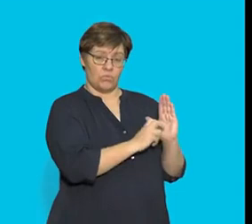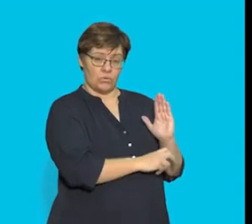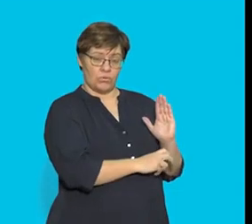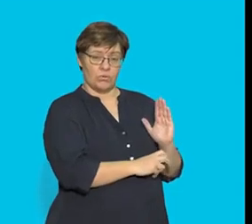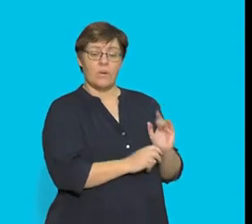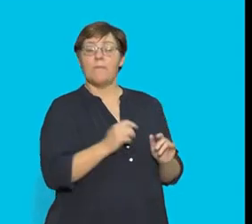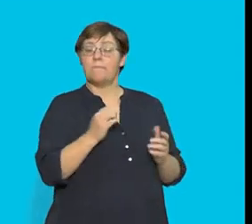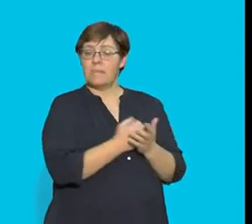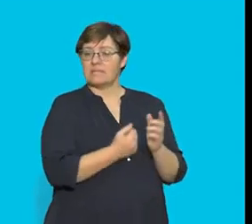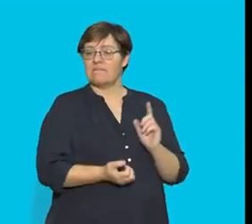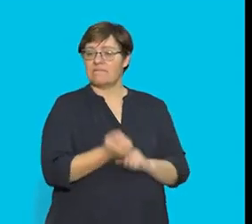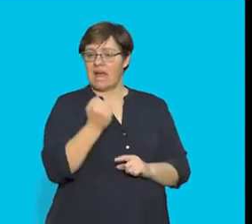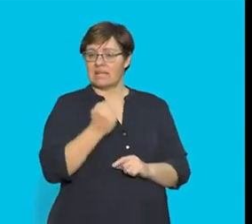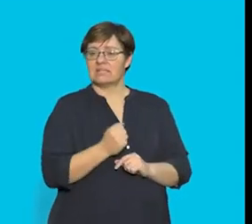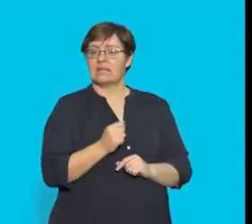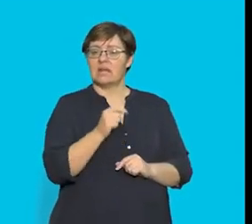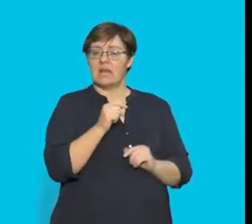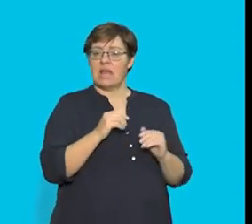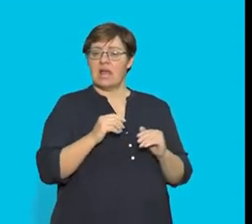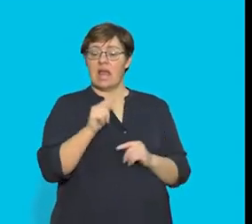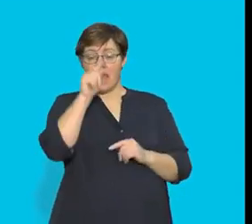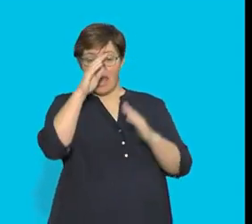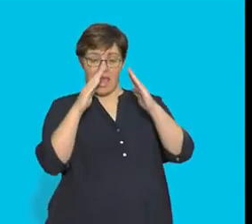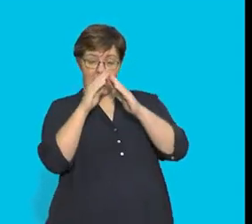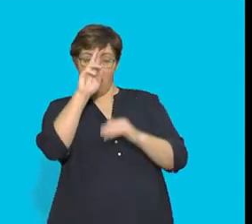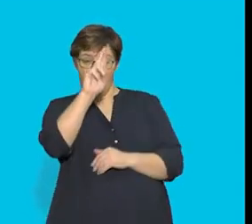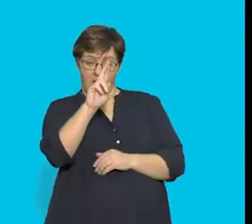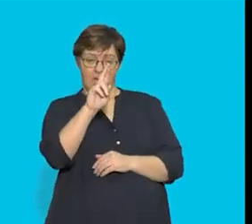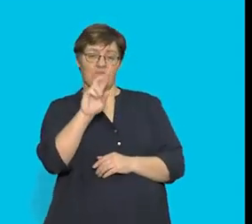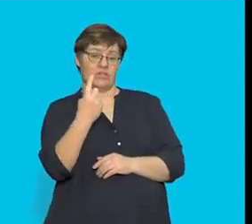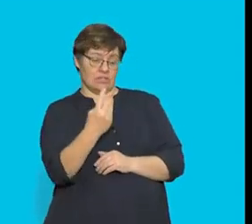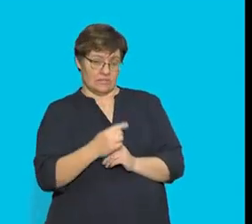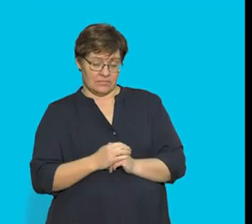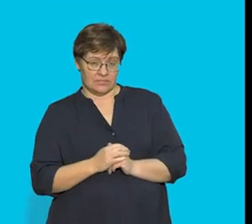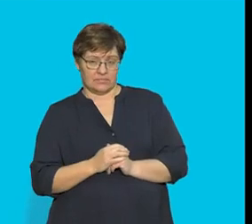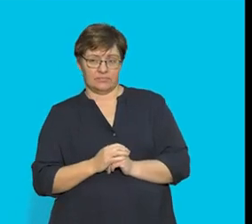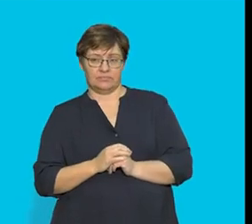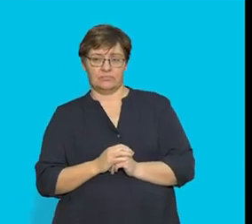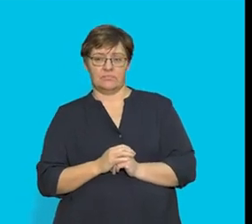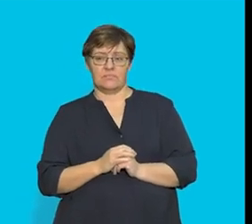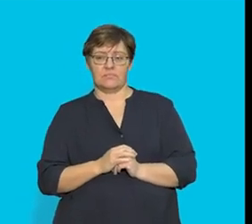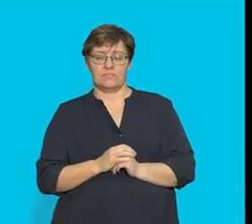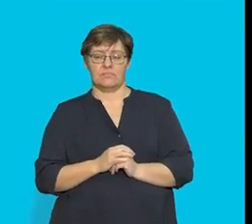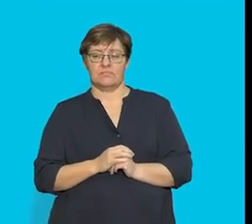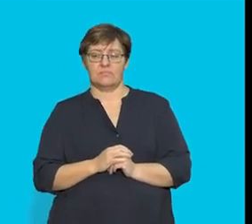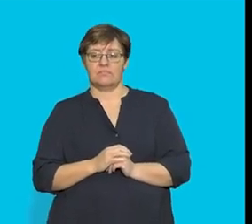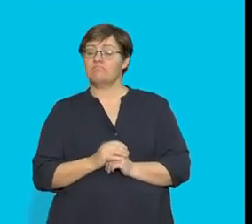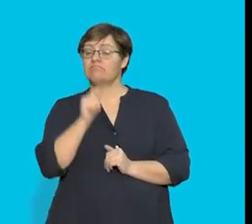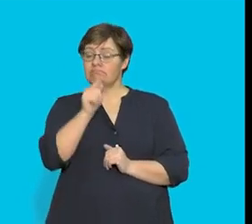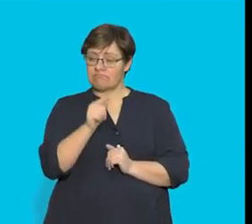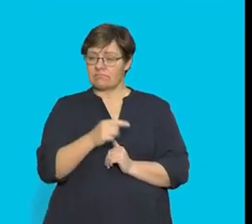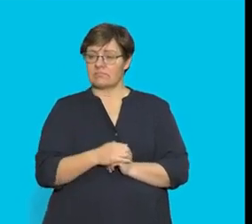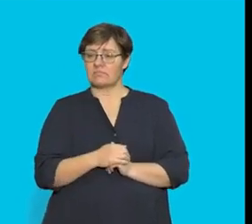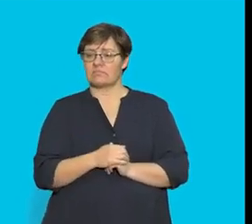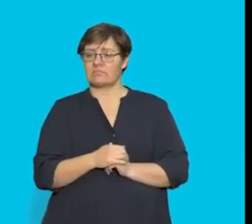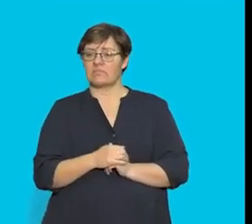find sine rule, we will need to find this angle first. So let's begin there. Okay, so we're going to find that